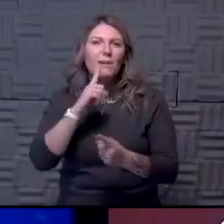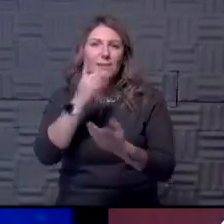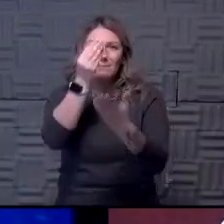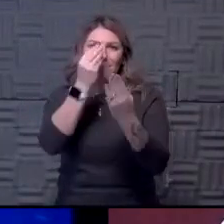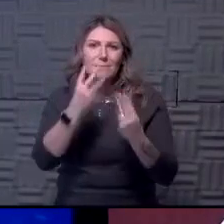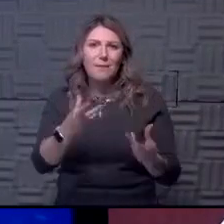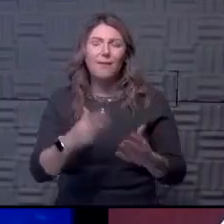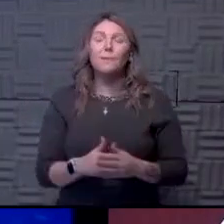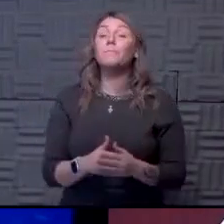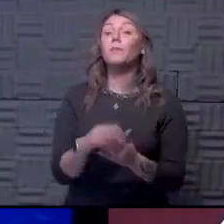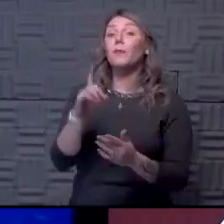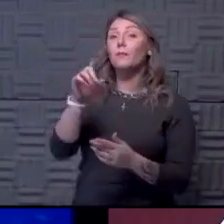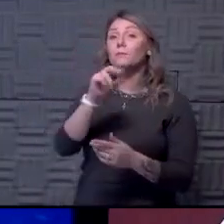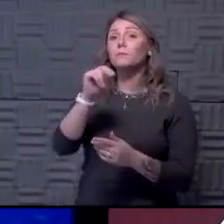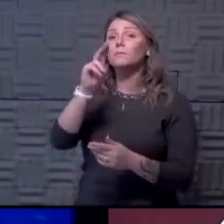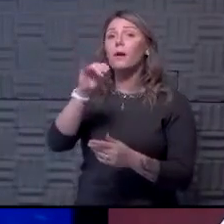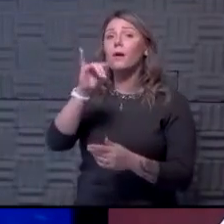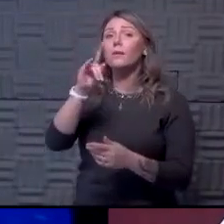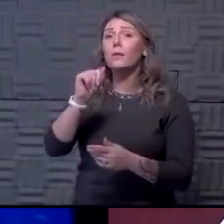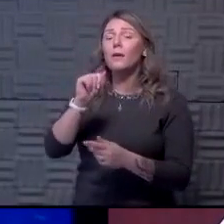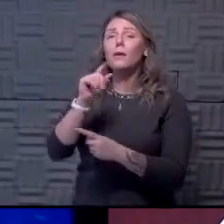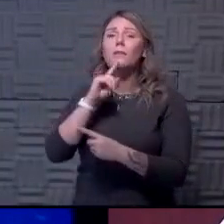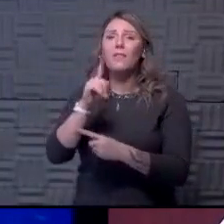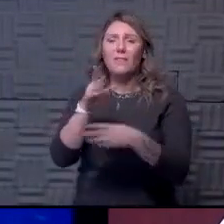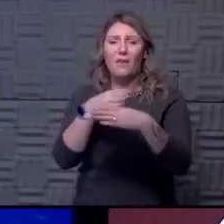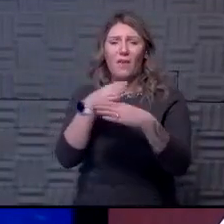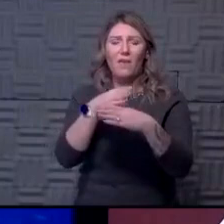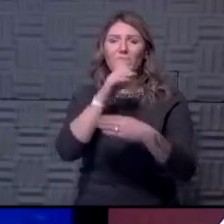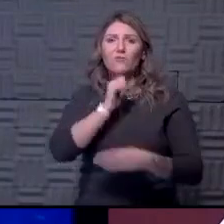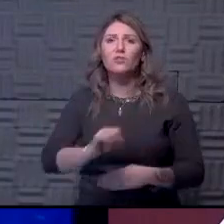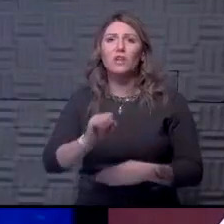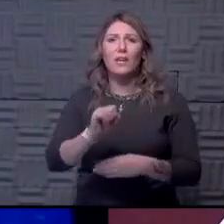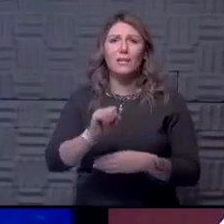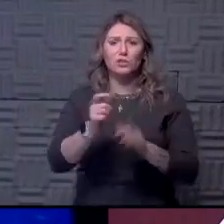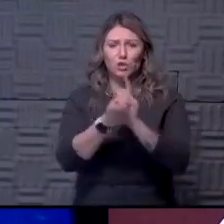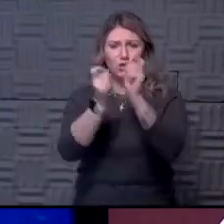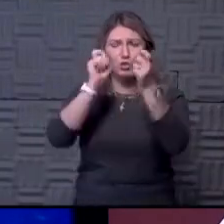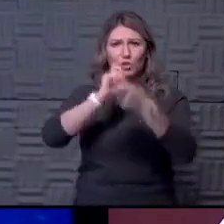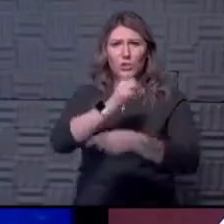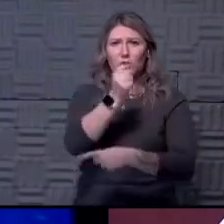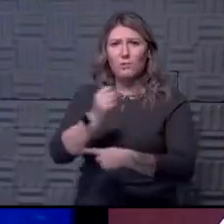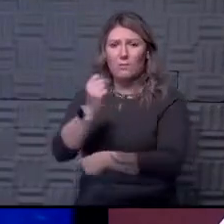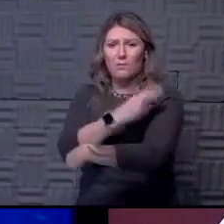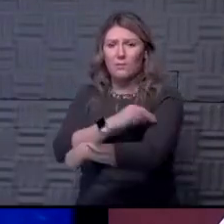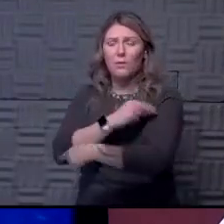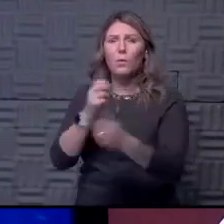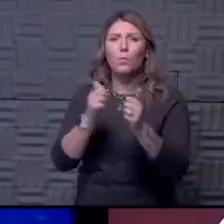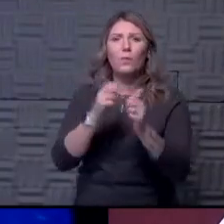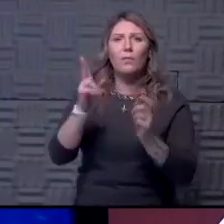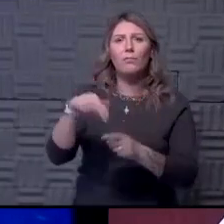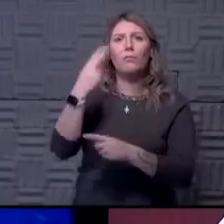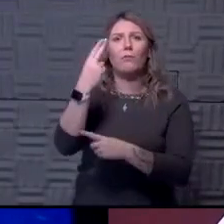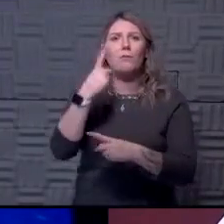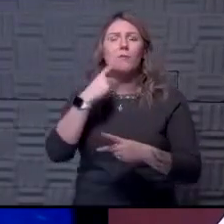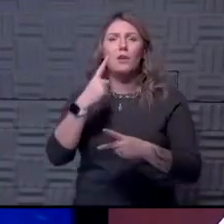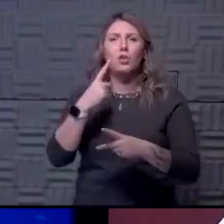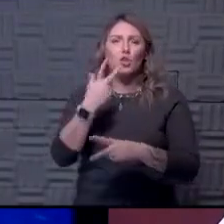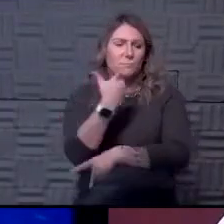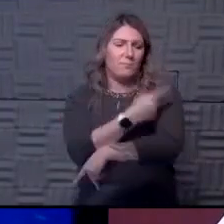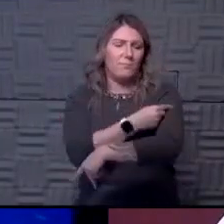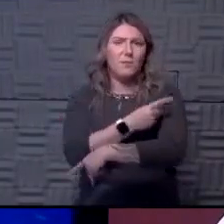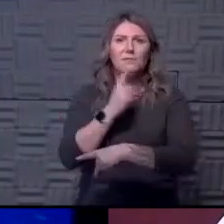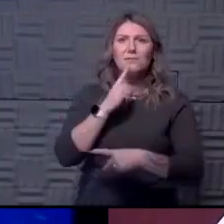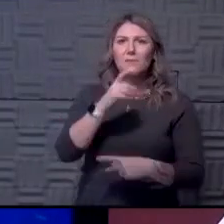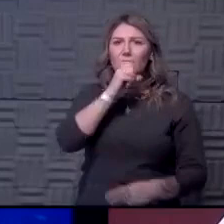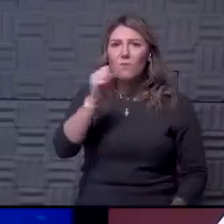question. She wants to know, has the average age of those hospitalized changed with the increased vaccination of the elderly? The last